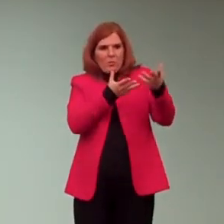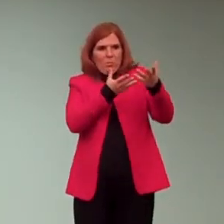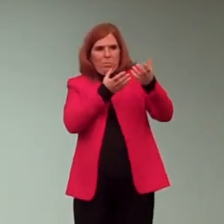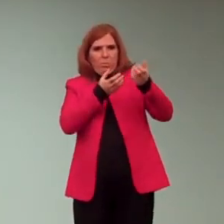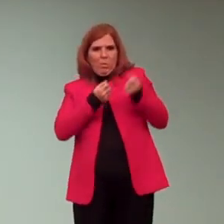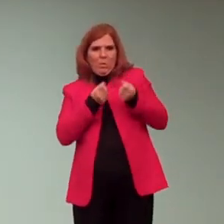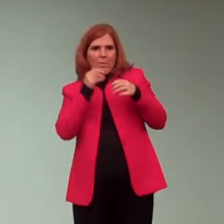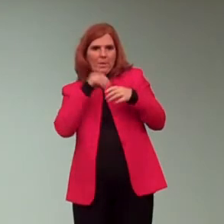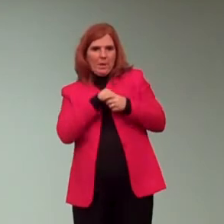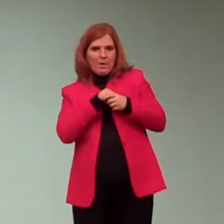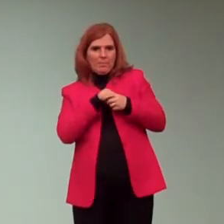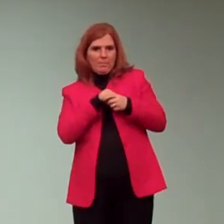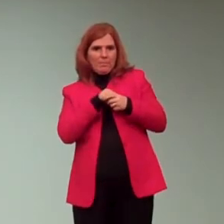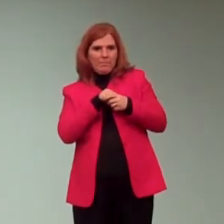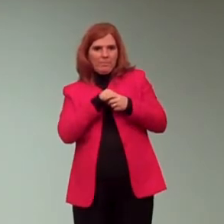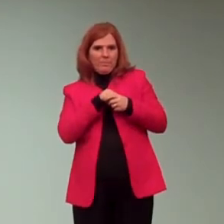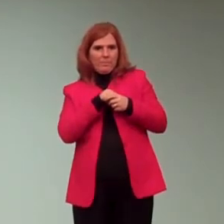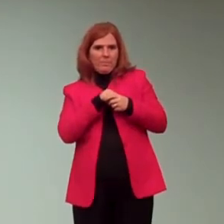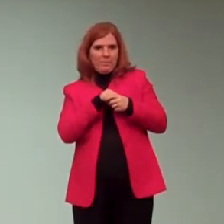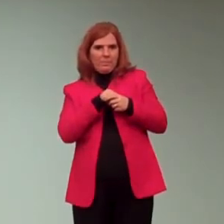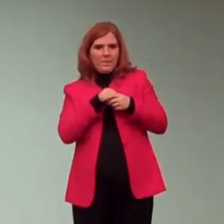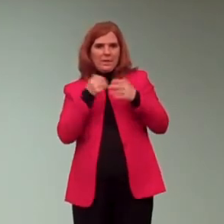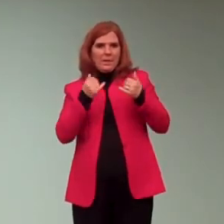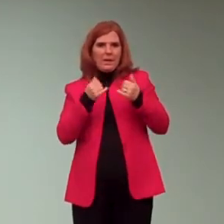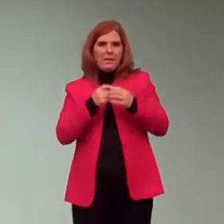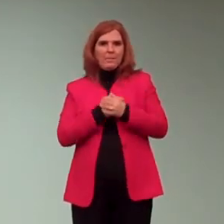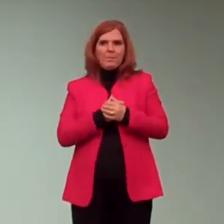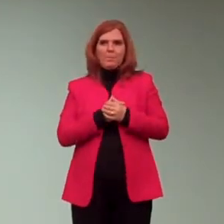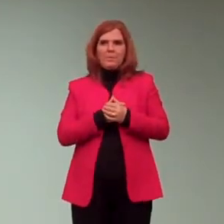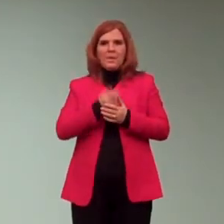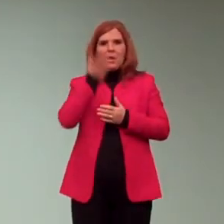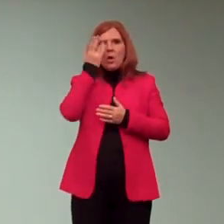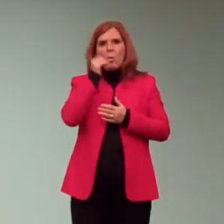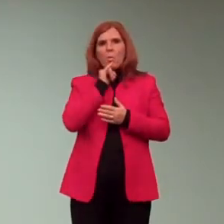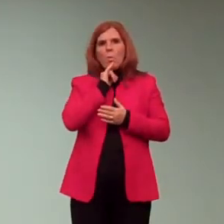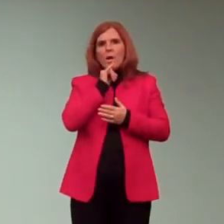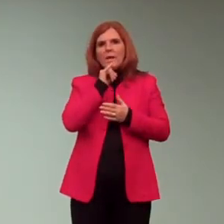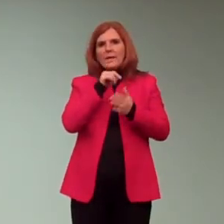me in. Now, why is it today